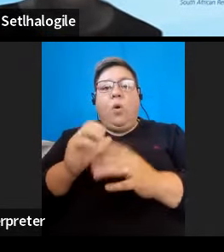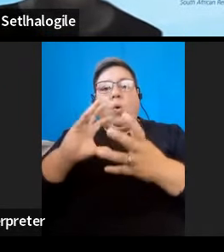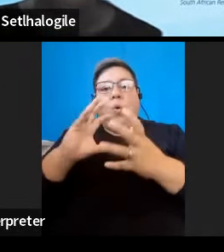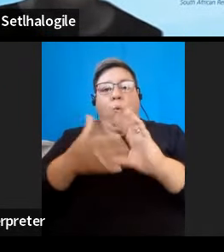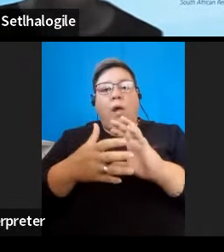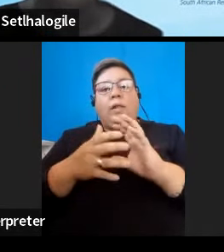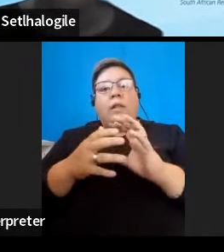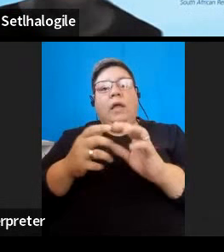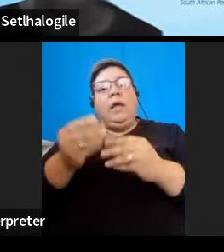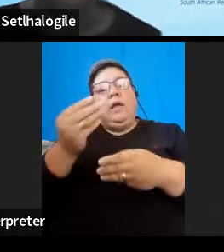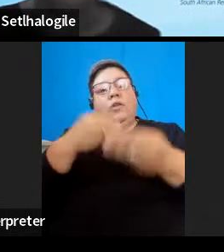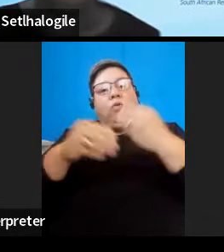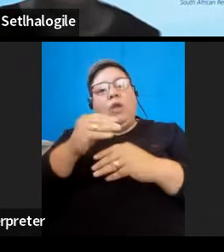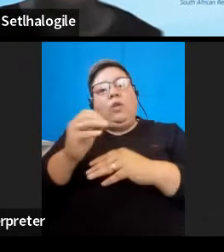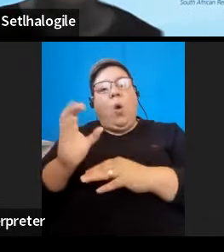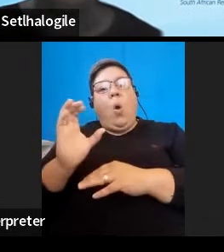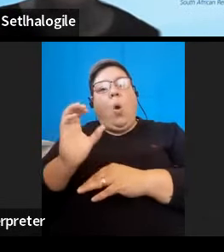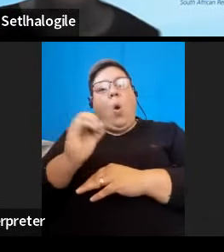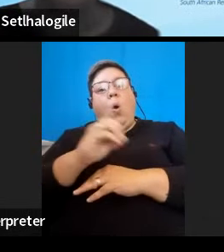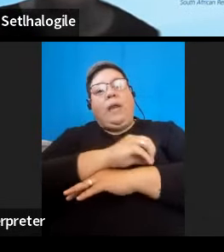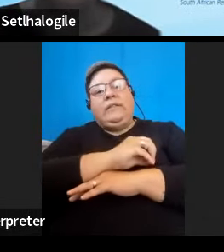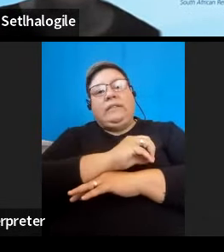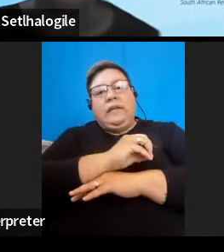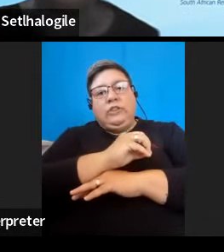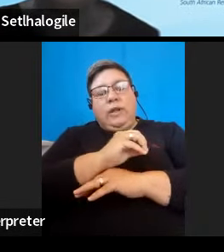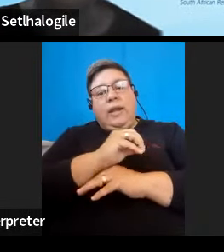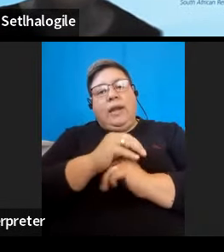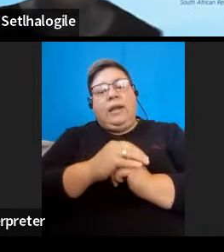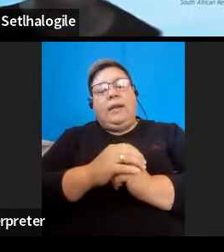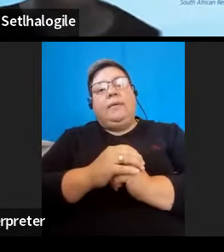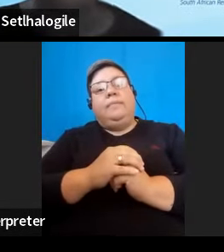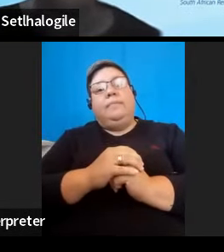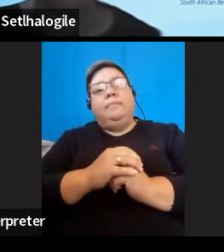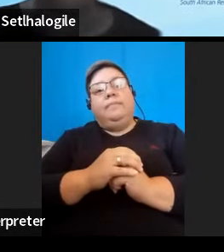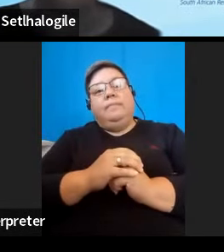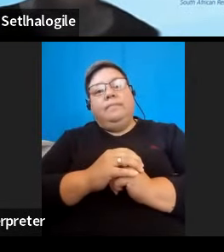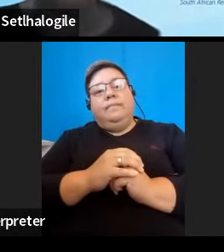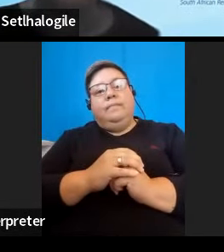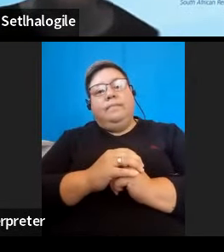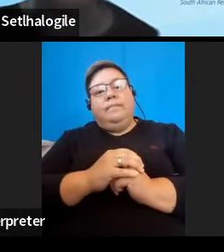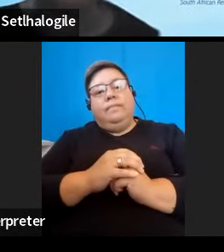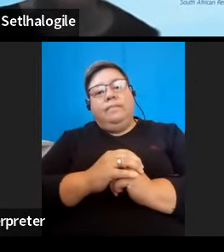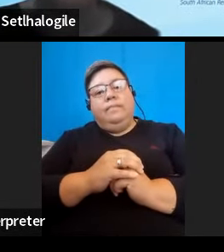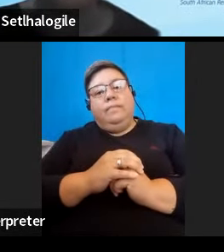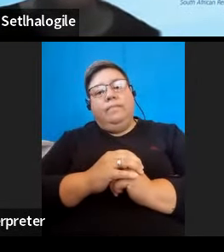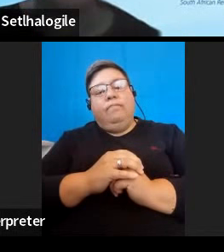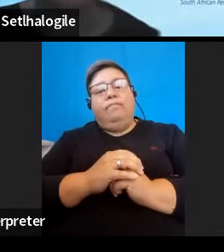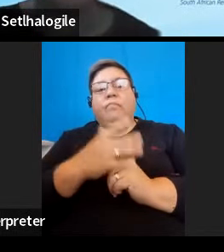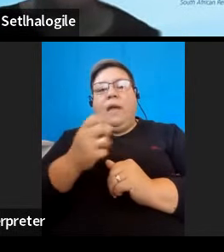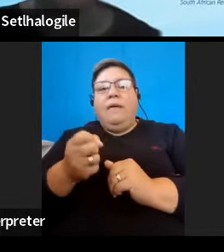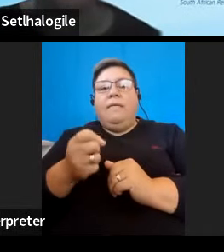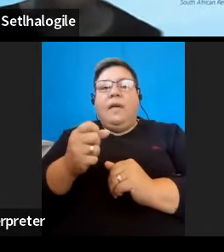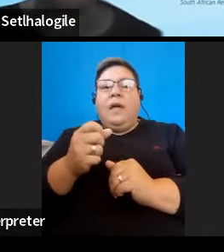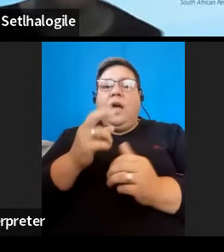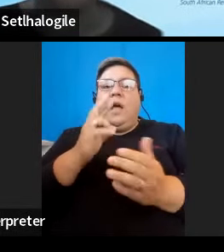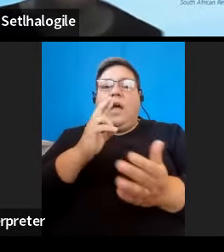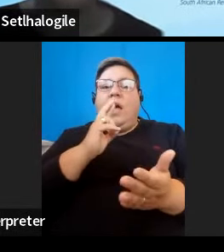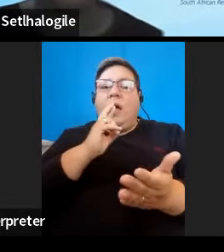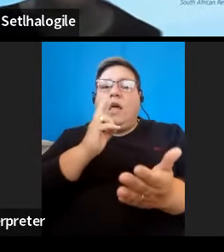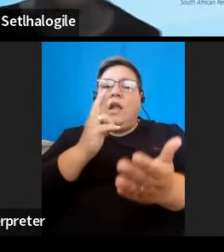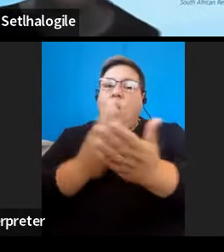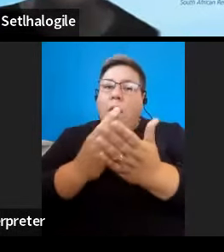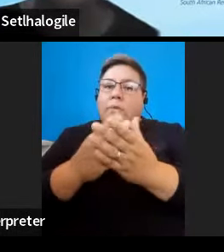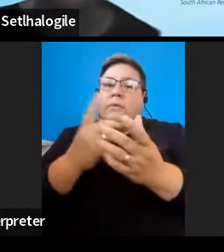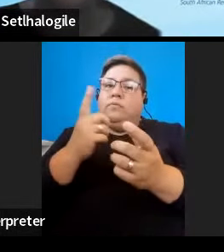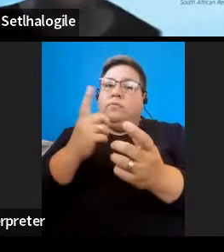Organization. So there again, we've got key, I would say, requirements where we say we promise to do certain things